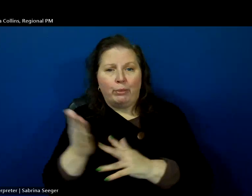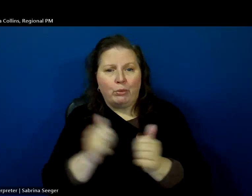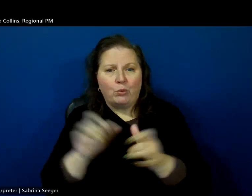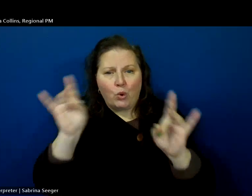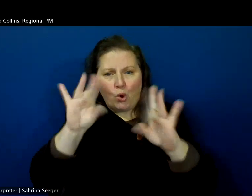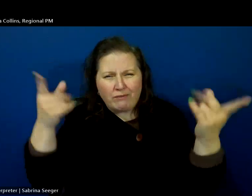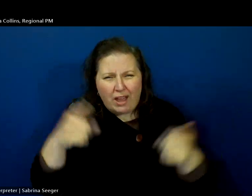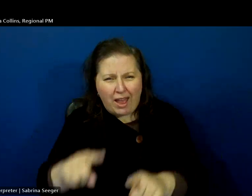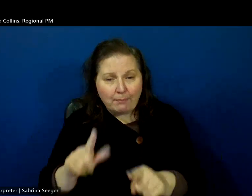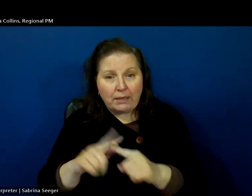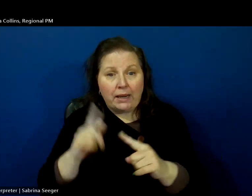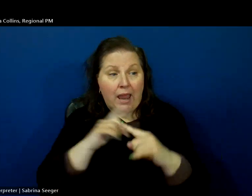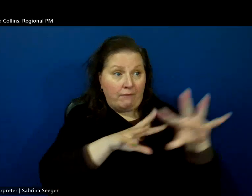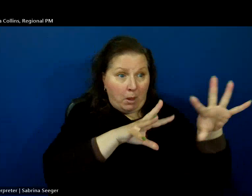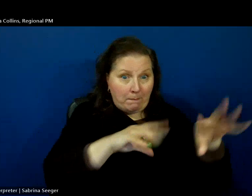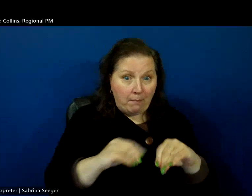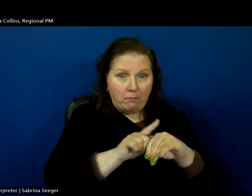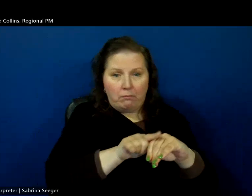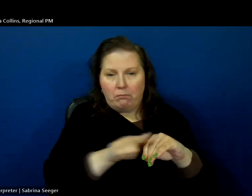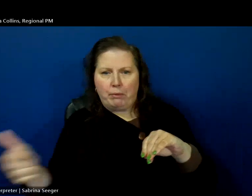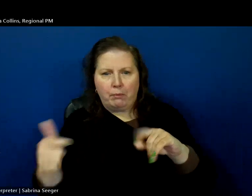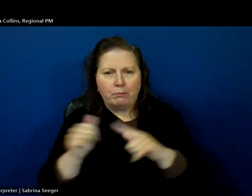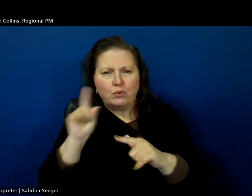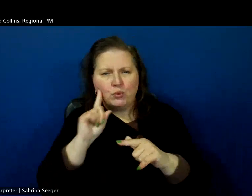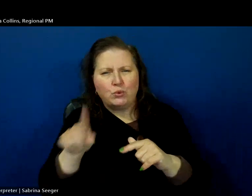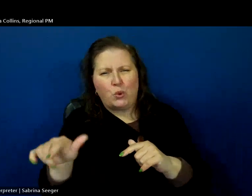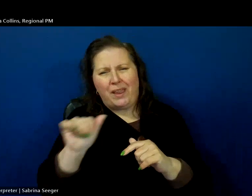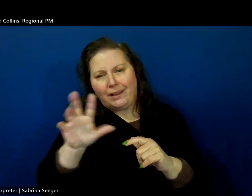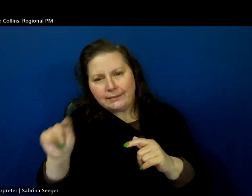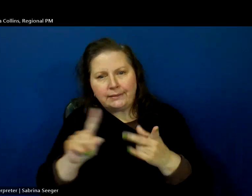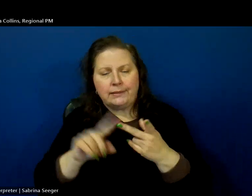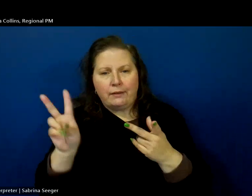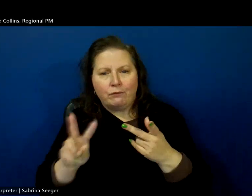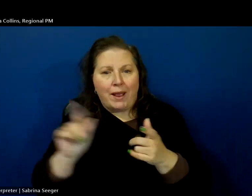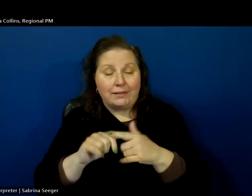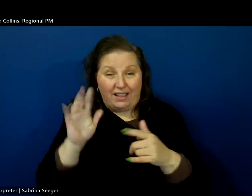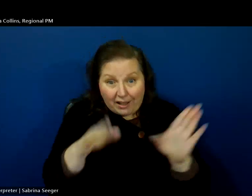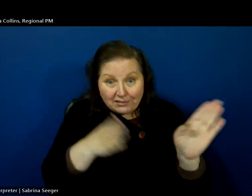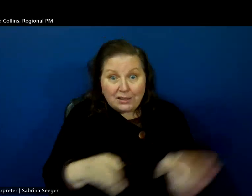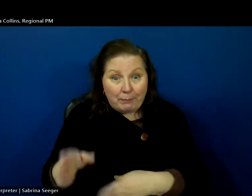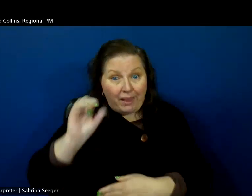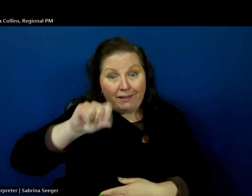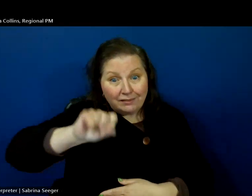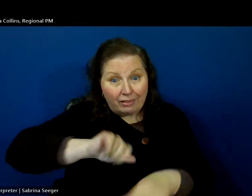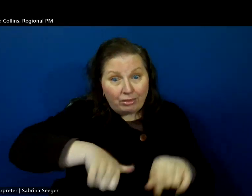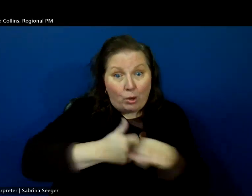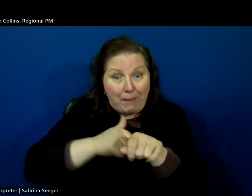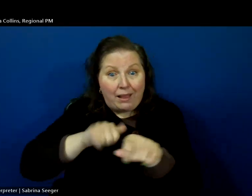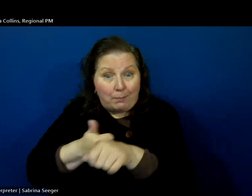down? I mean, that's what would be a plan. So